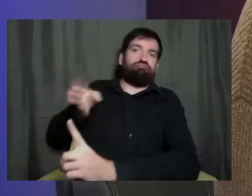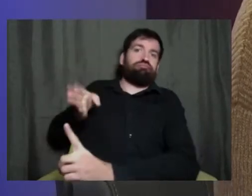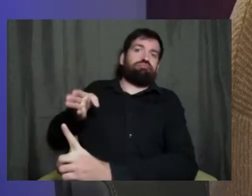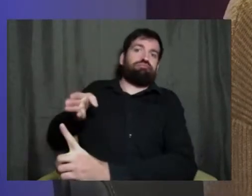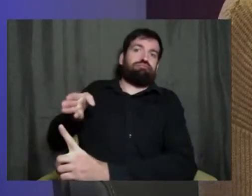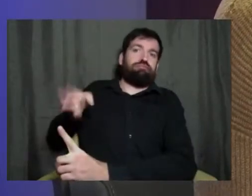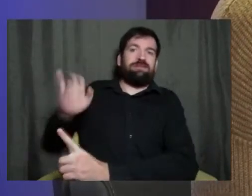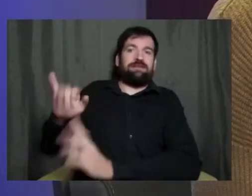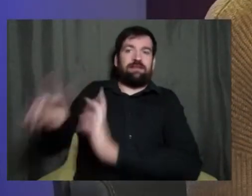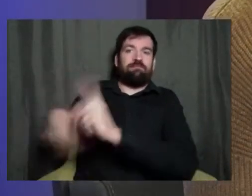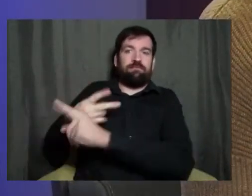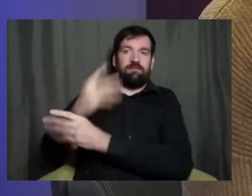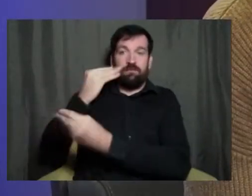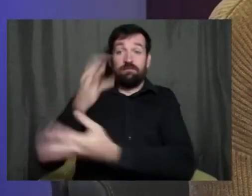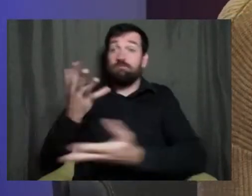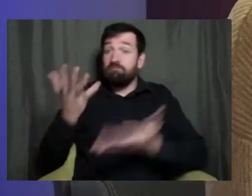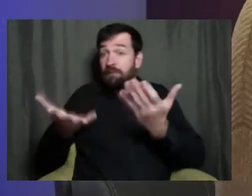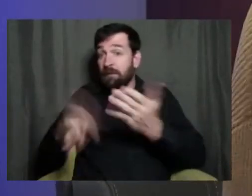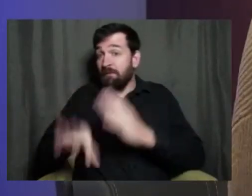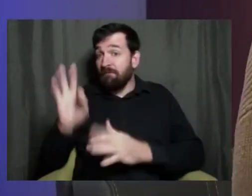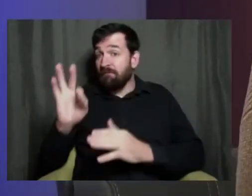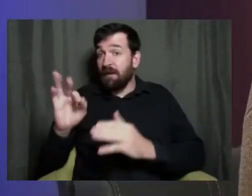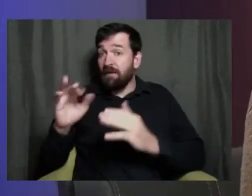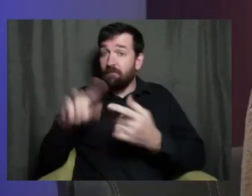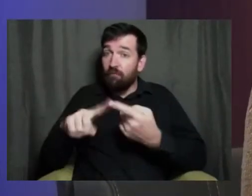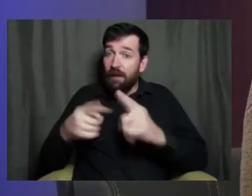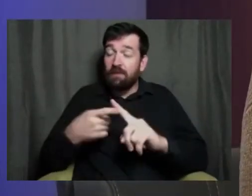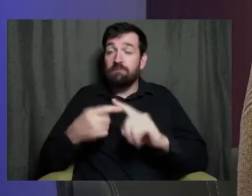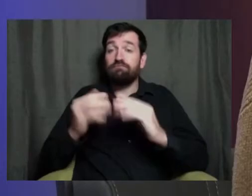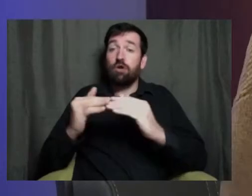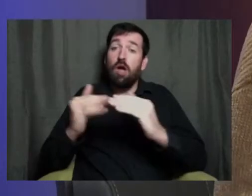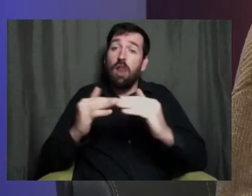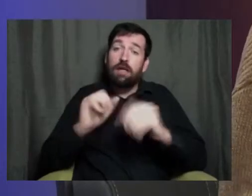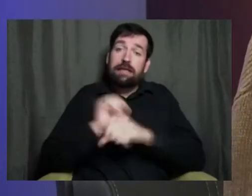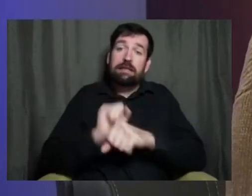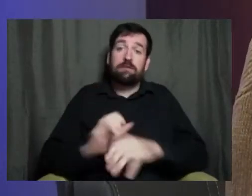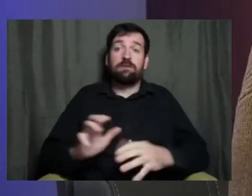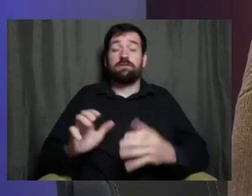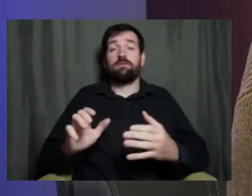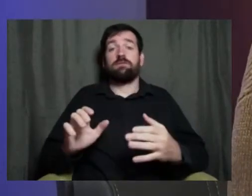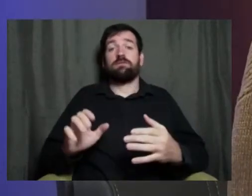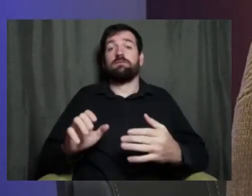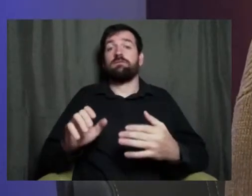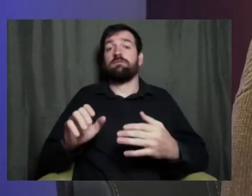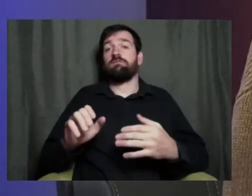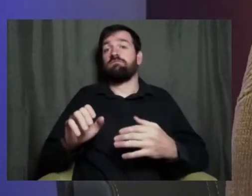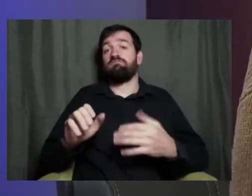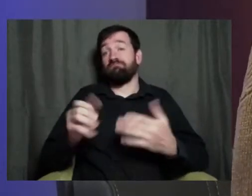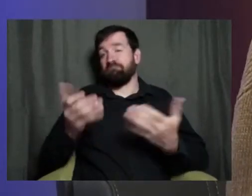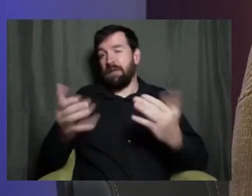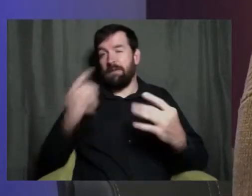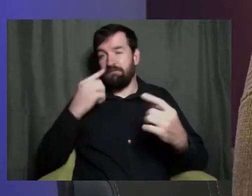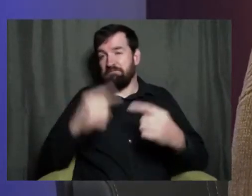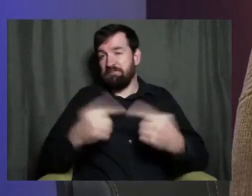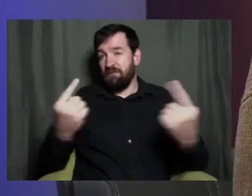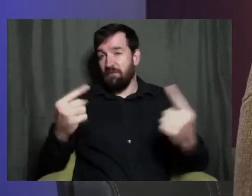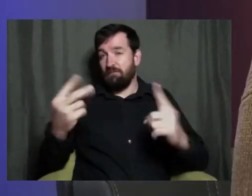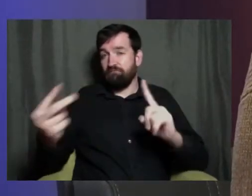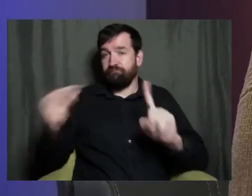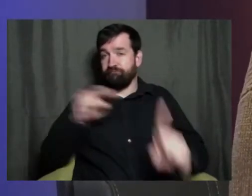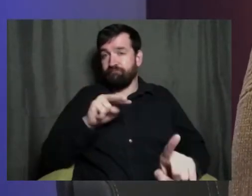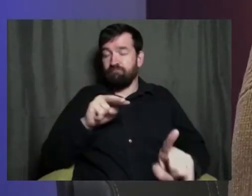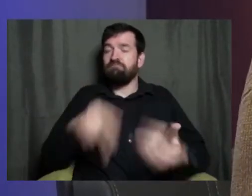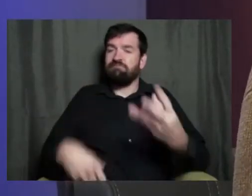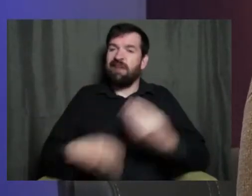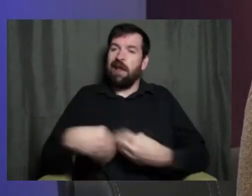find a friend, a colleague, a family member that may have just a different opposite point of view that can help to add some more information